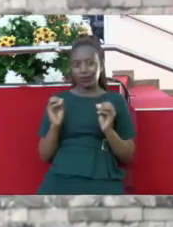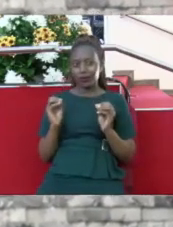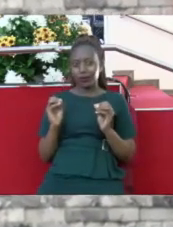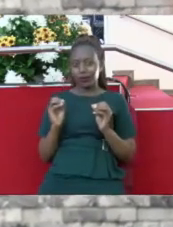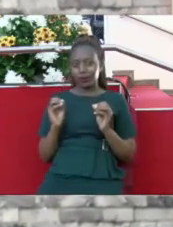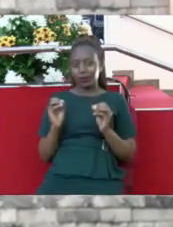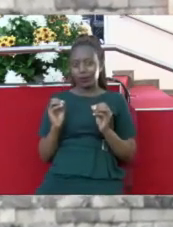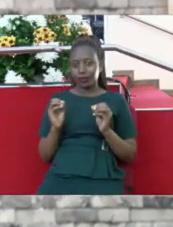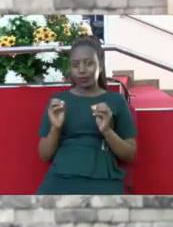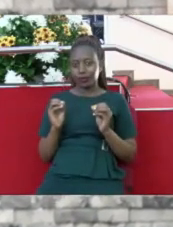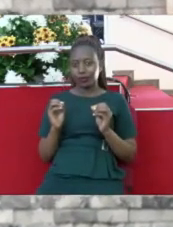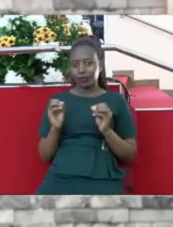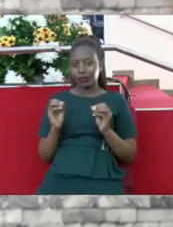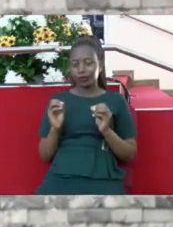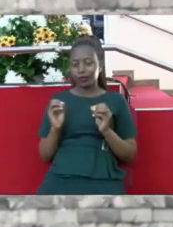And